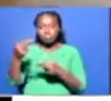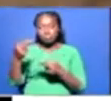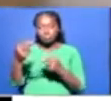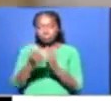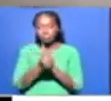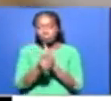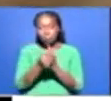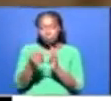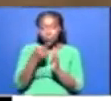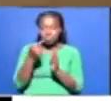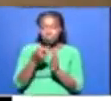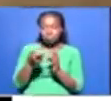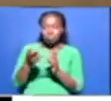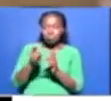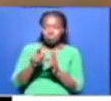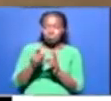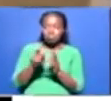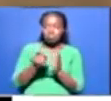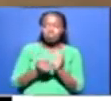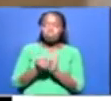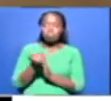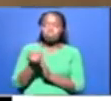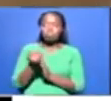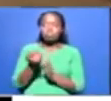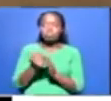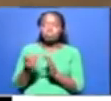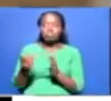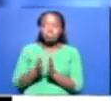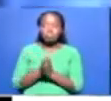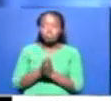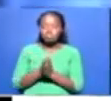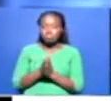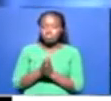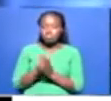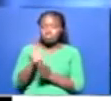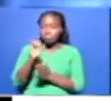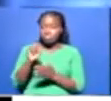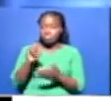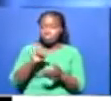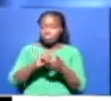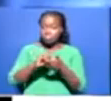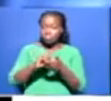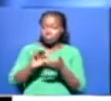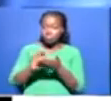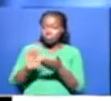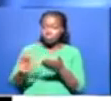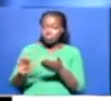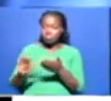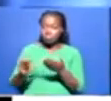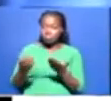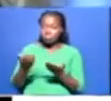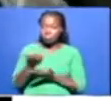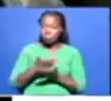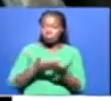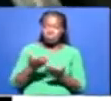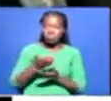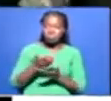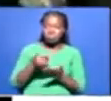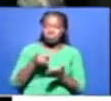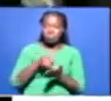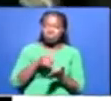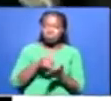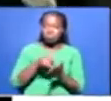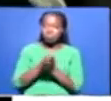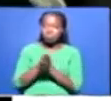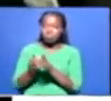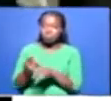increase of the benchmark interest rate by the U.S. Federal Reserve could further exacerbate Turkey's economic turmoil. Elsewhere, the